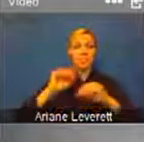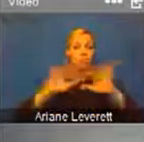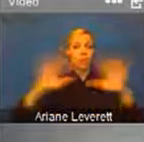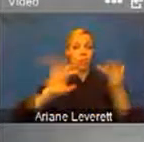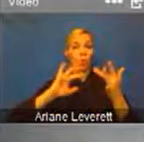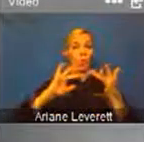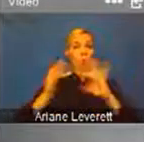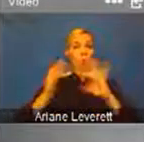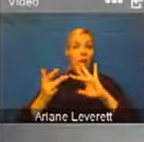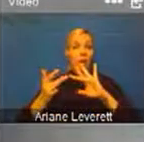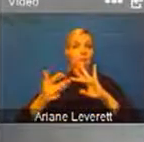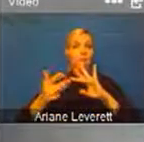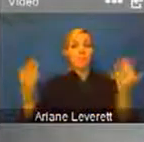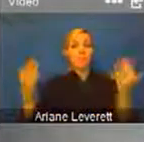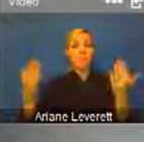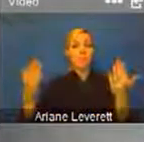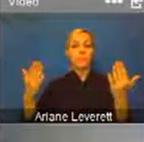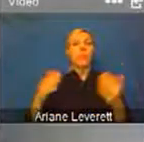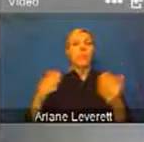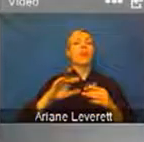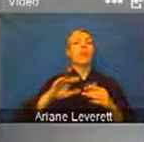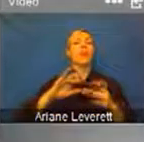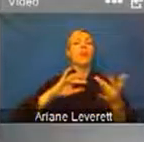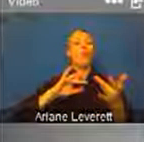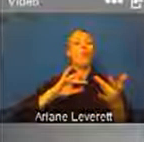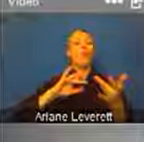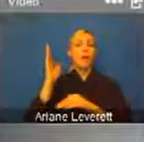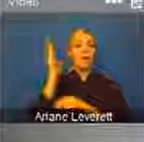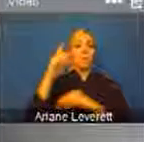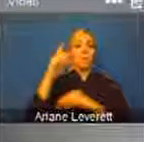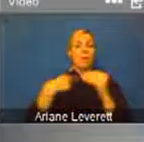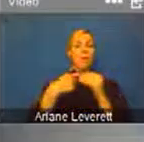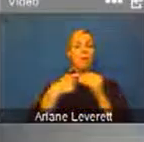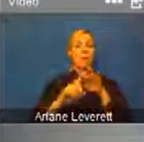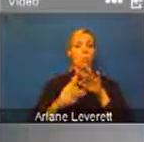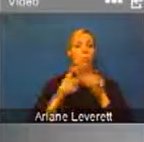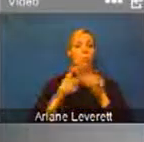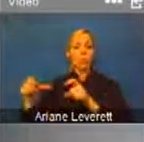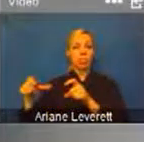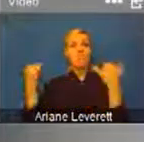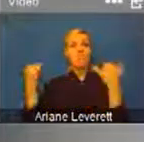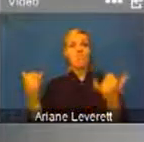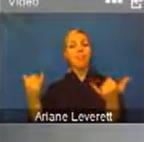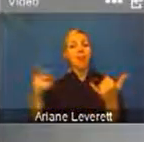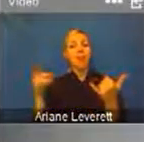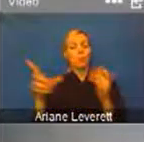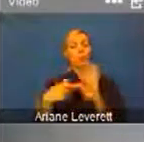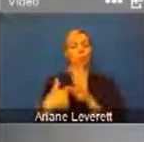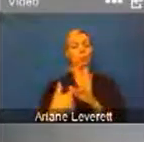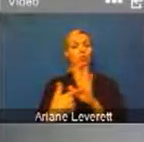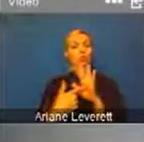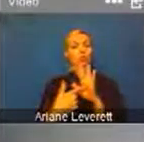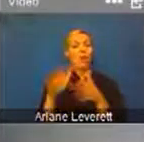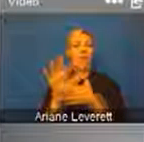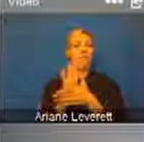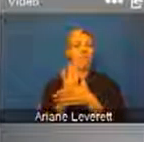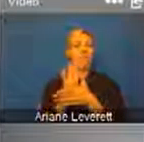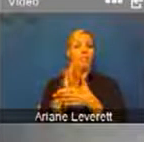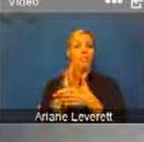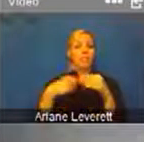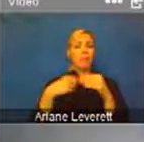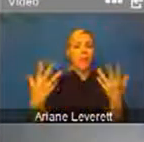many poor children in this country. So countries are on the way to provide access, but of course it's a long